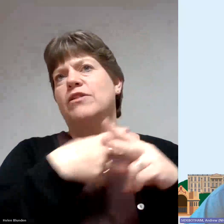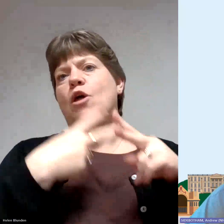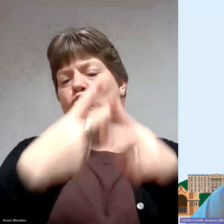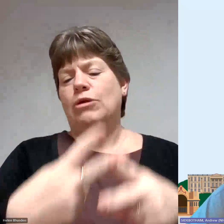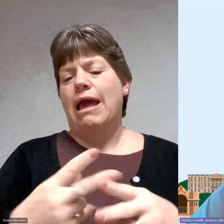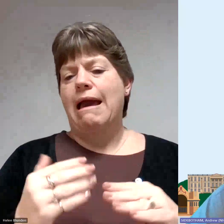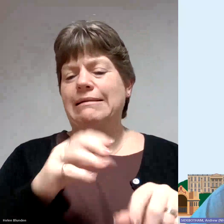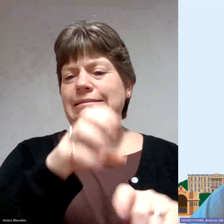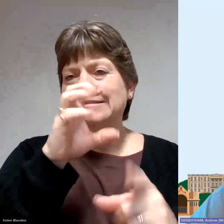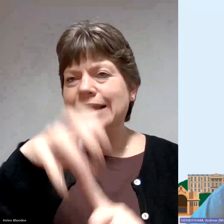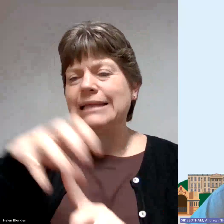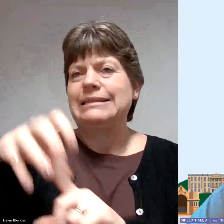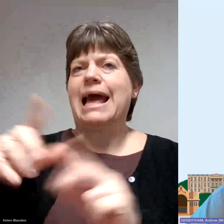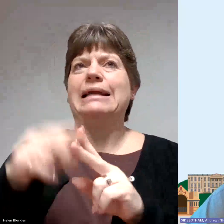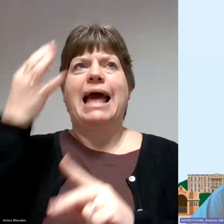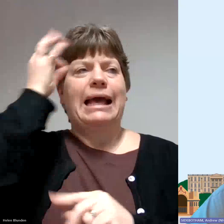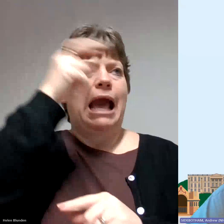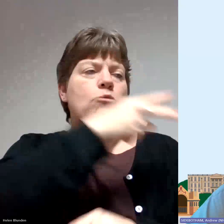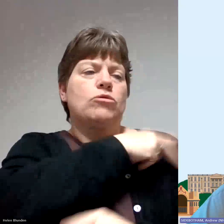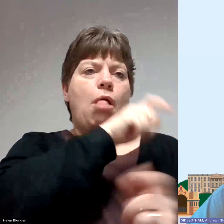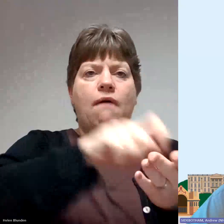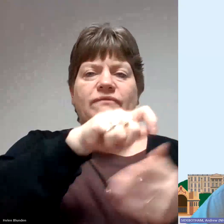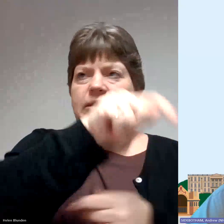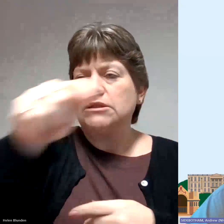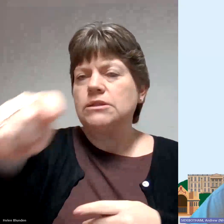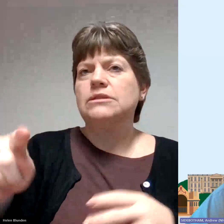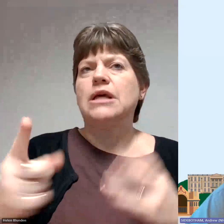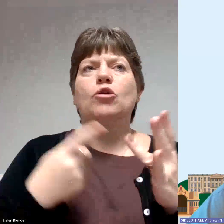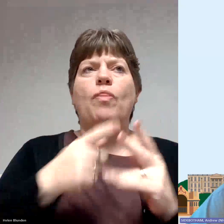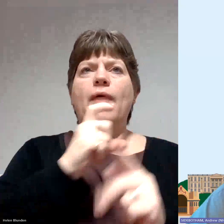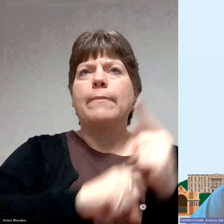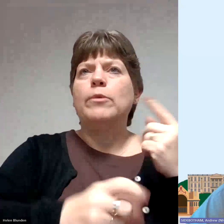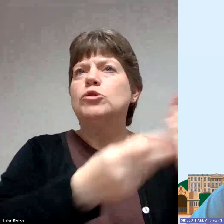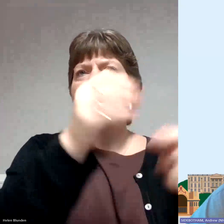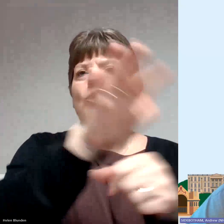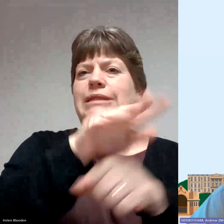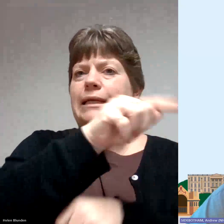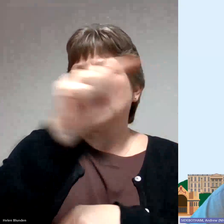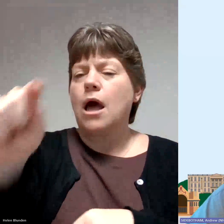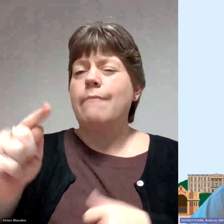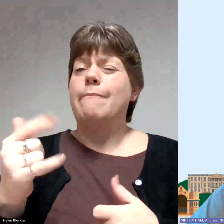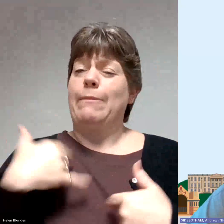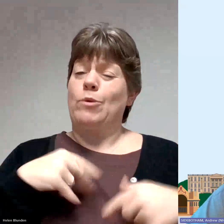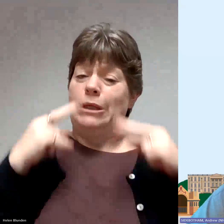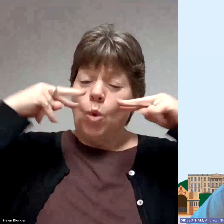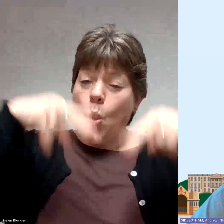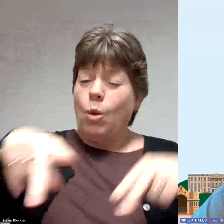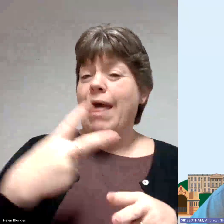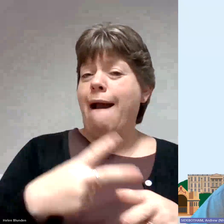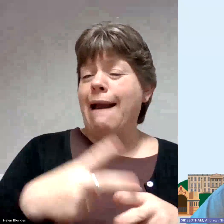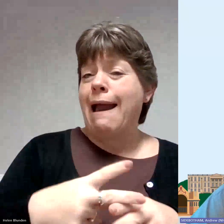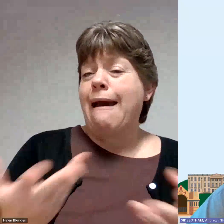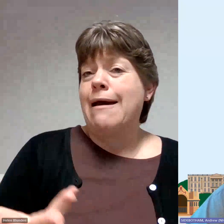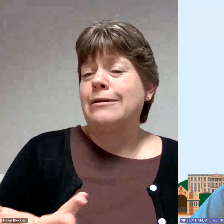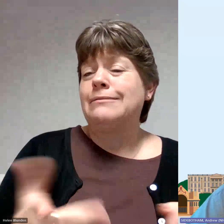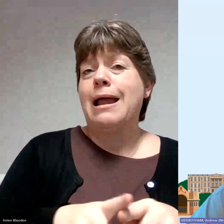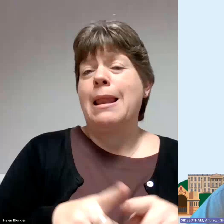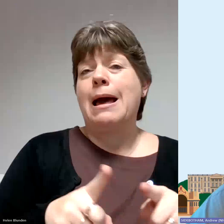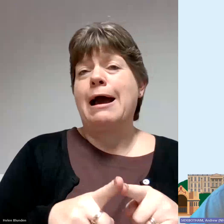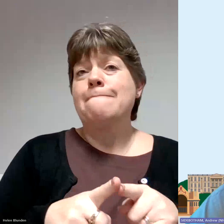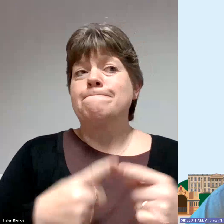in council offices and other community resource centres. But maybe we need to look at that again in terms of